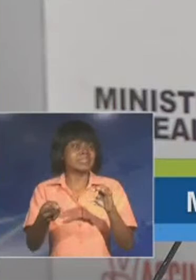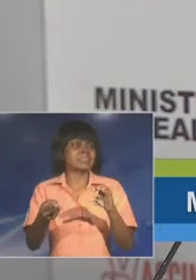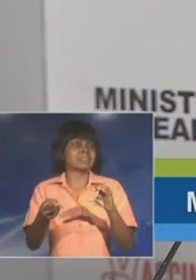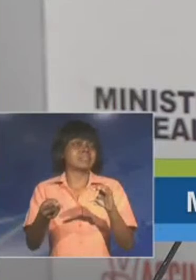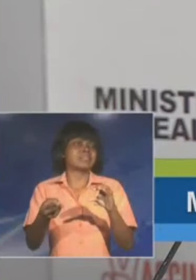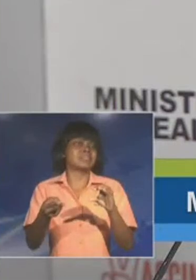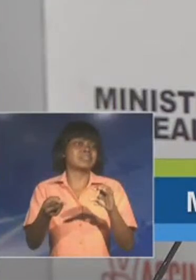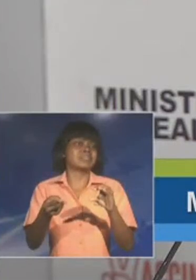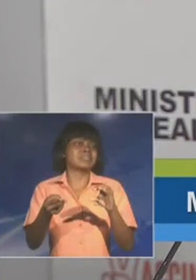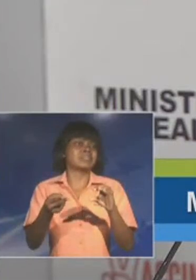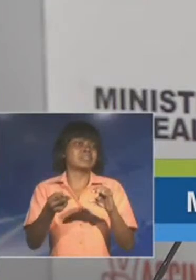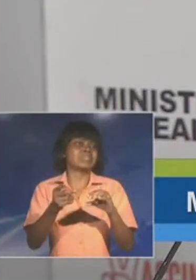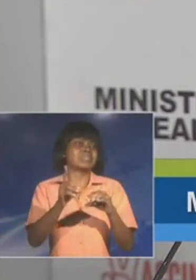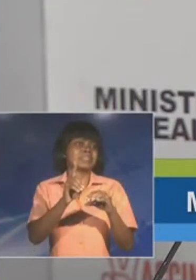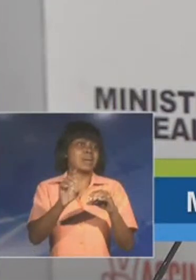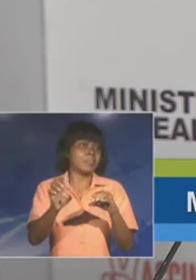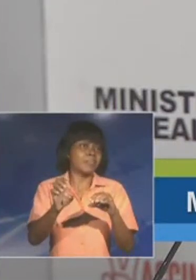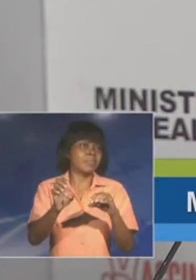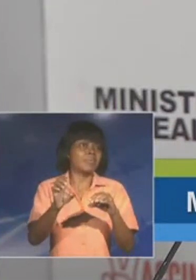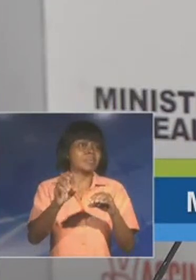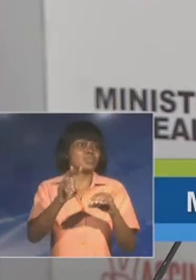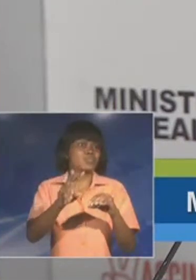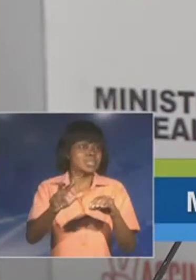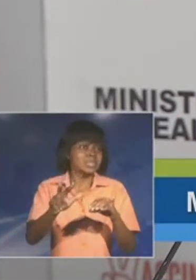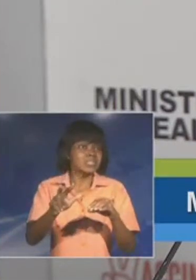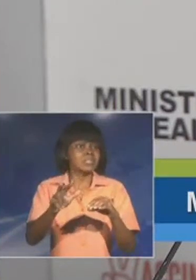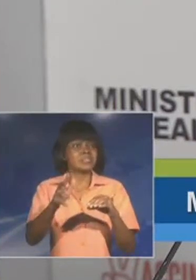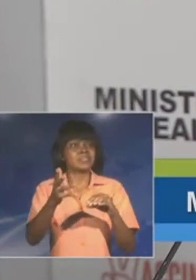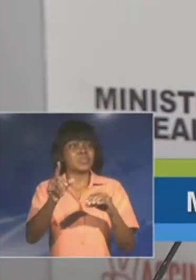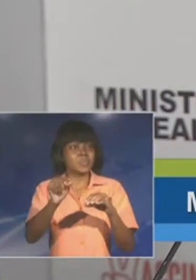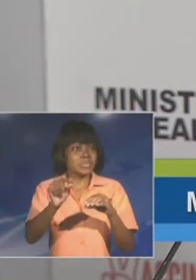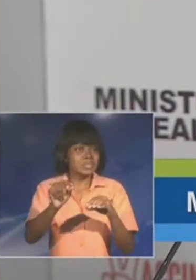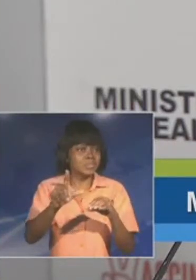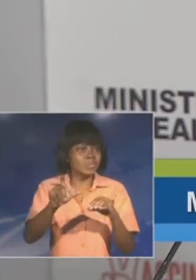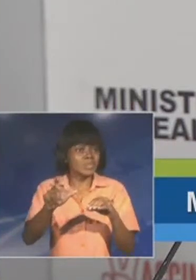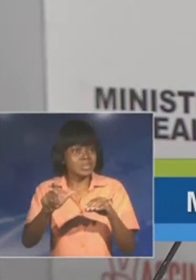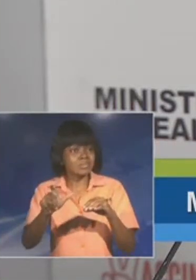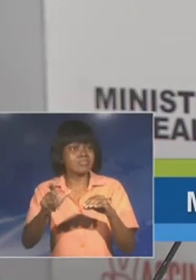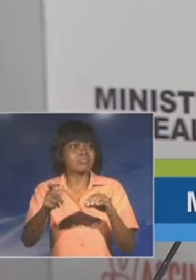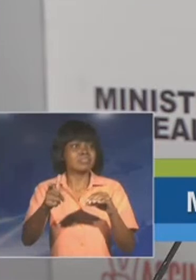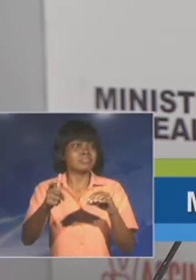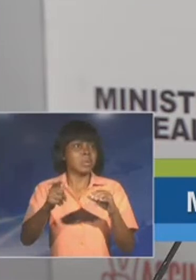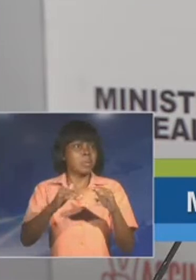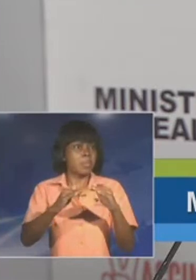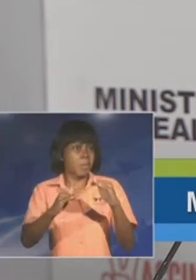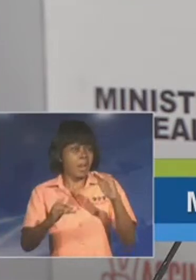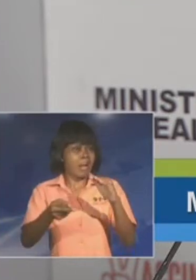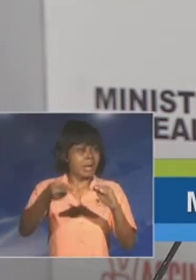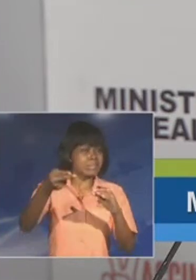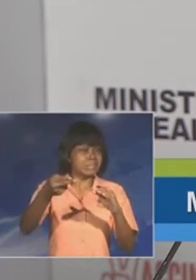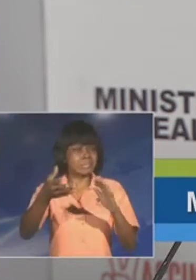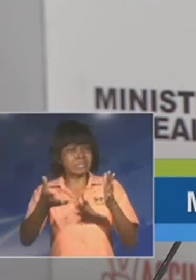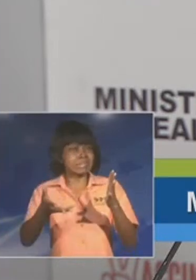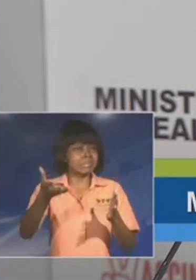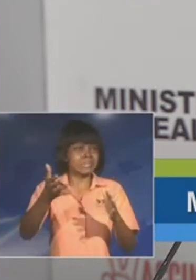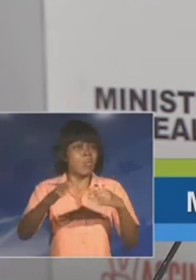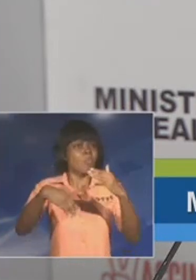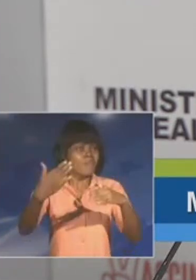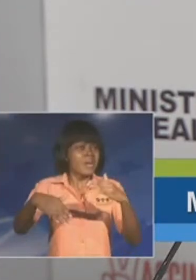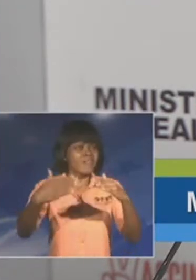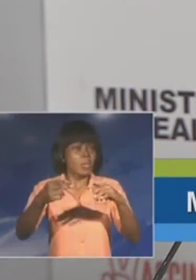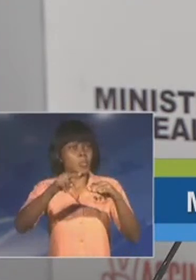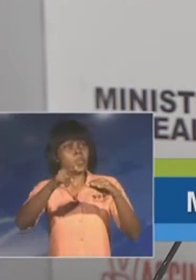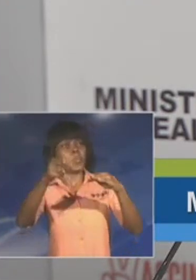on December 23rd, 2021. And we saw an initially slow decline and then a more